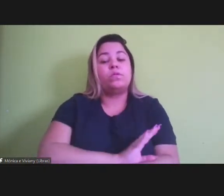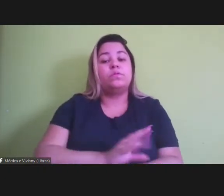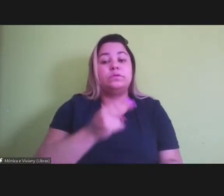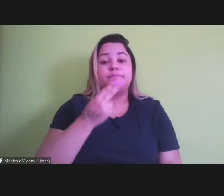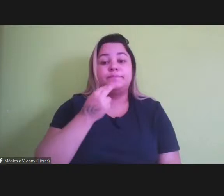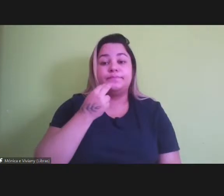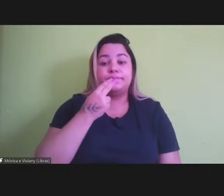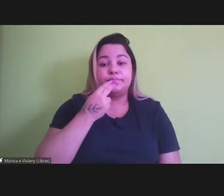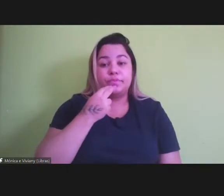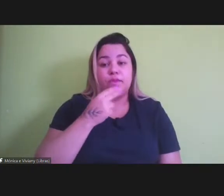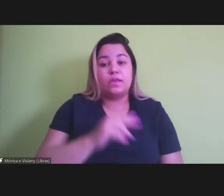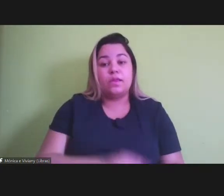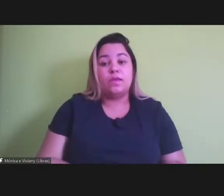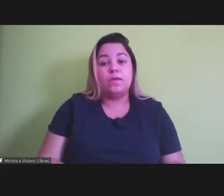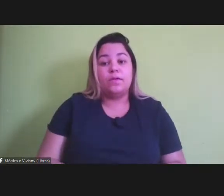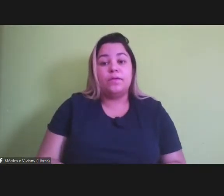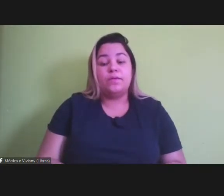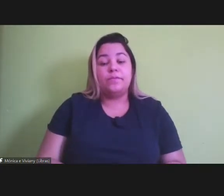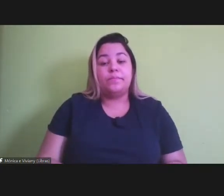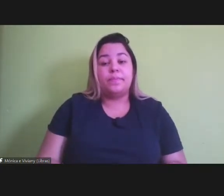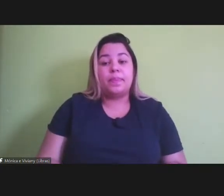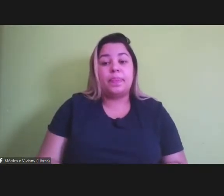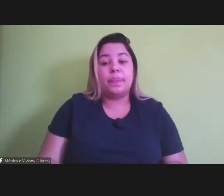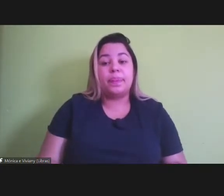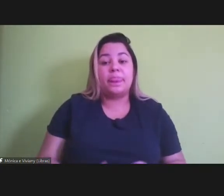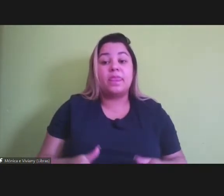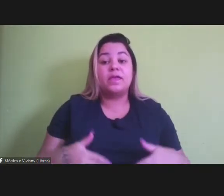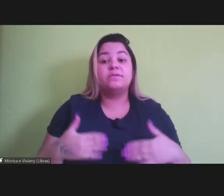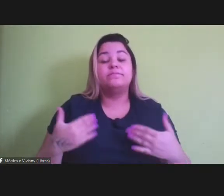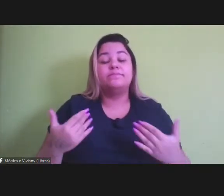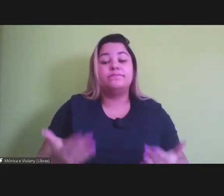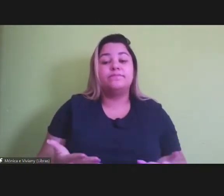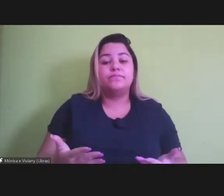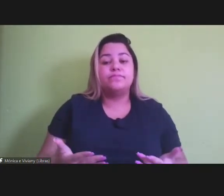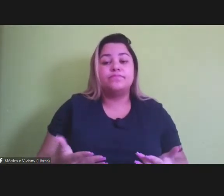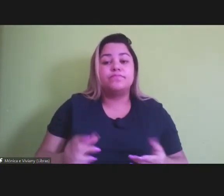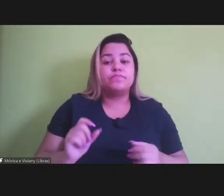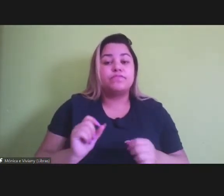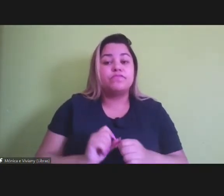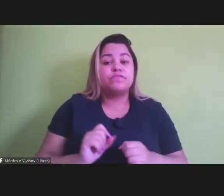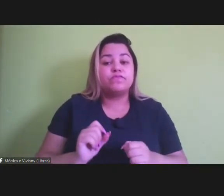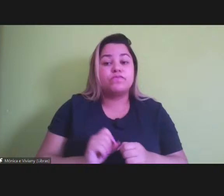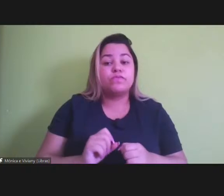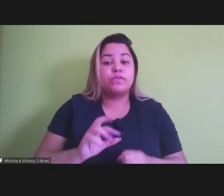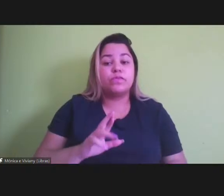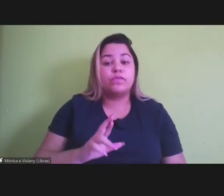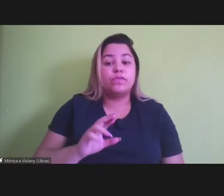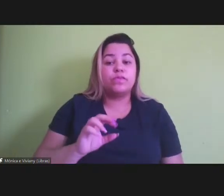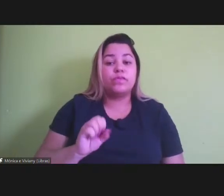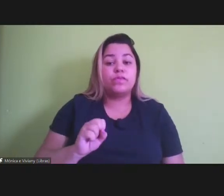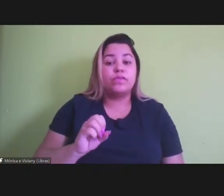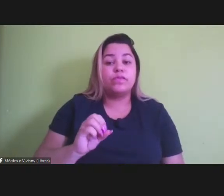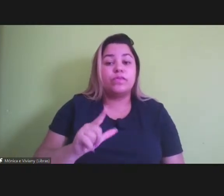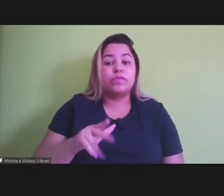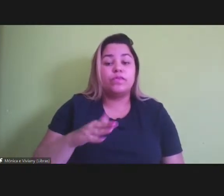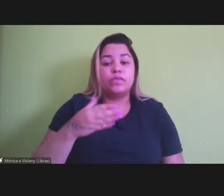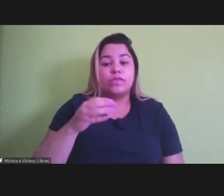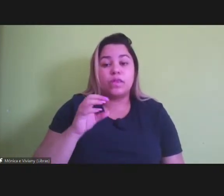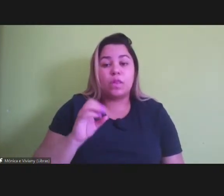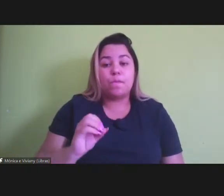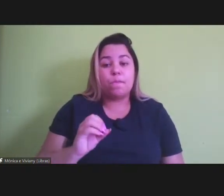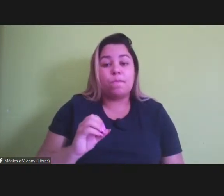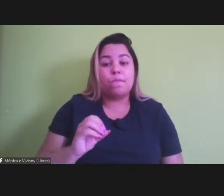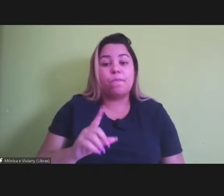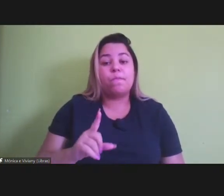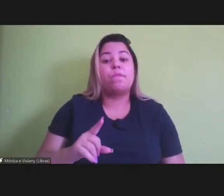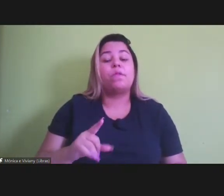the nutrition course, our DCNs. ASSIST is based in one resolution from the National